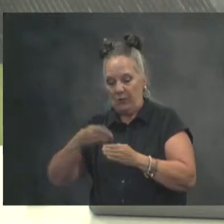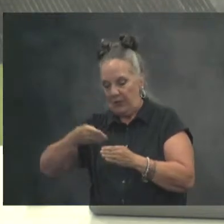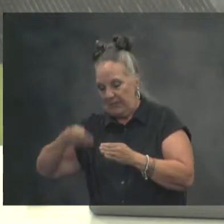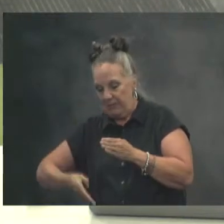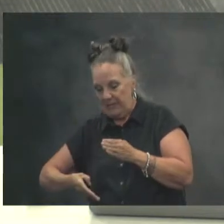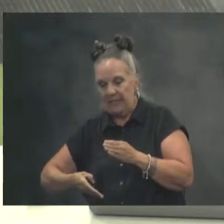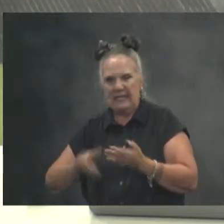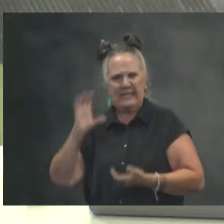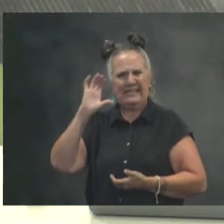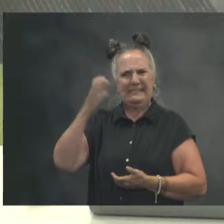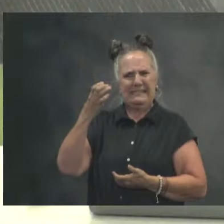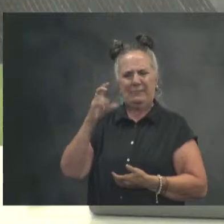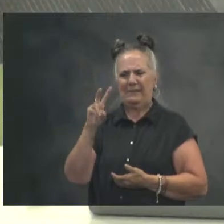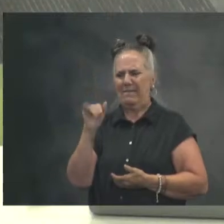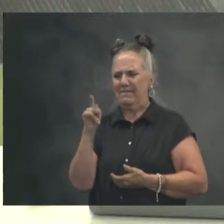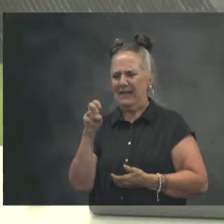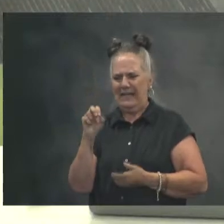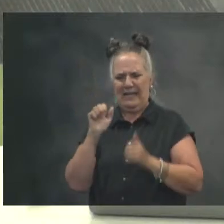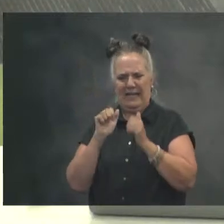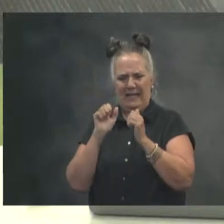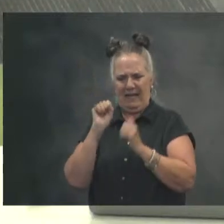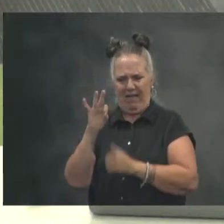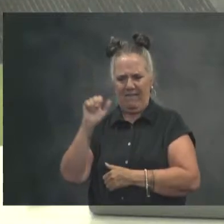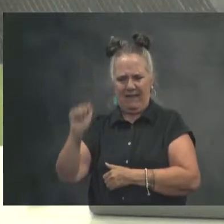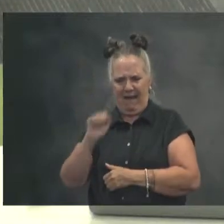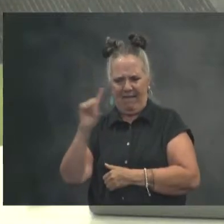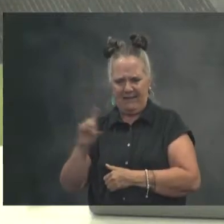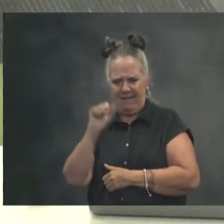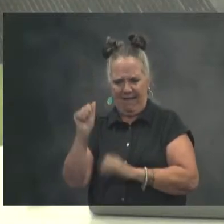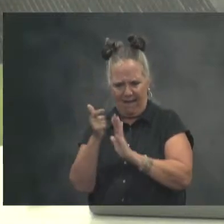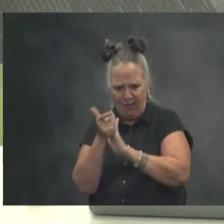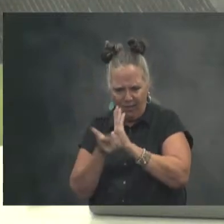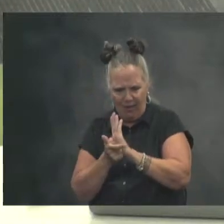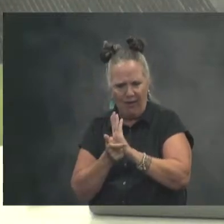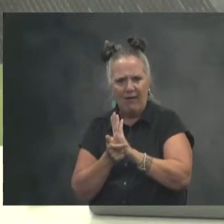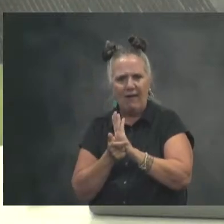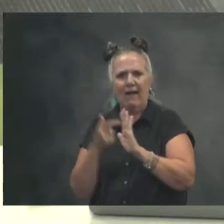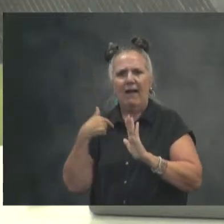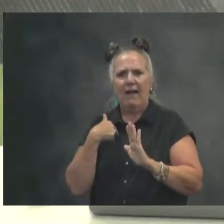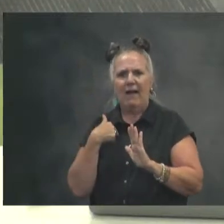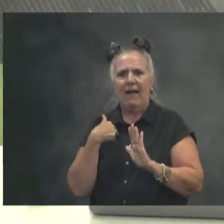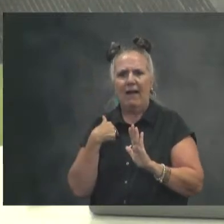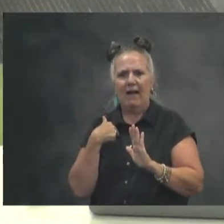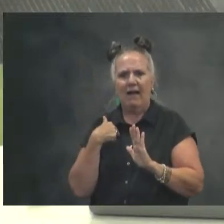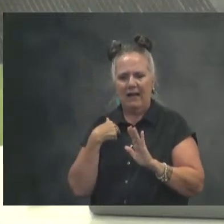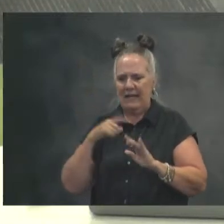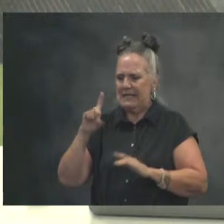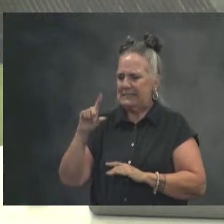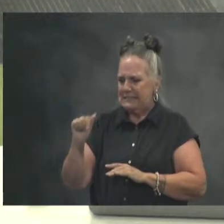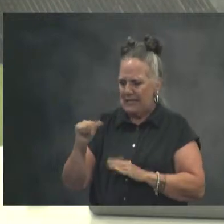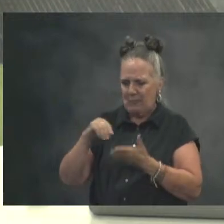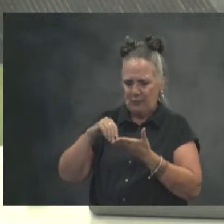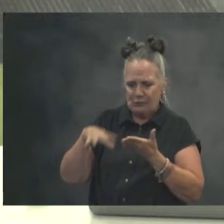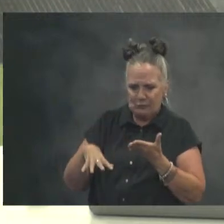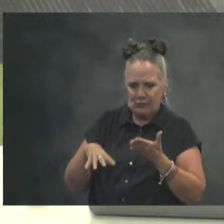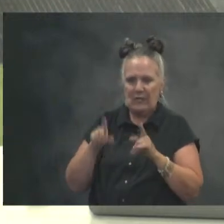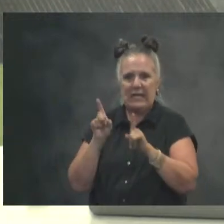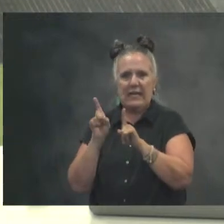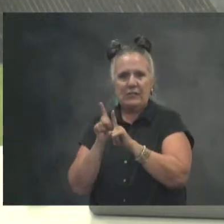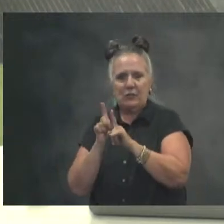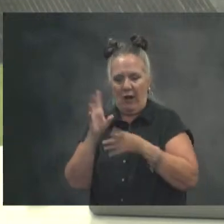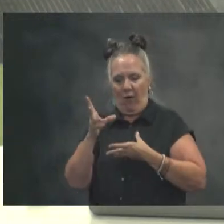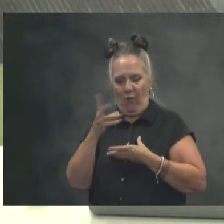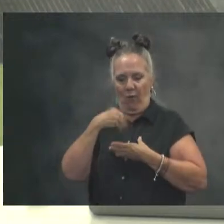it appears to be a violation of the Americans with Disabilities Act on all fronts as well. I've been getting bombarded by disabled students, including an